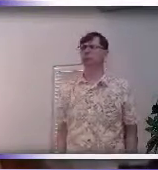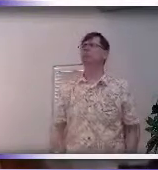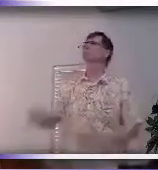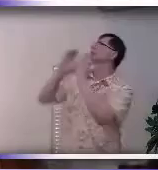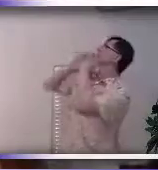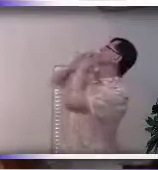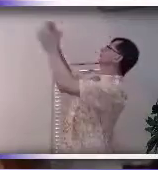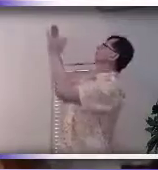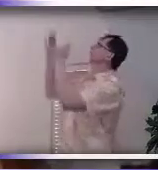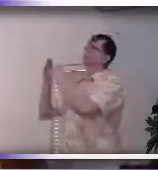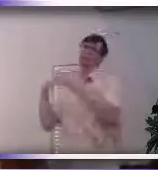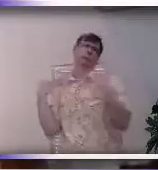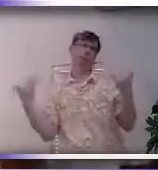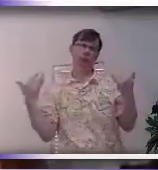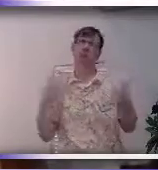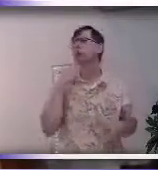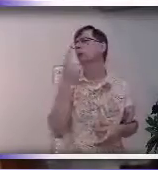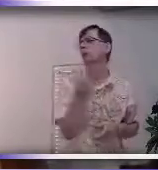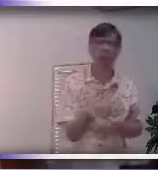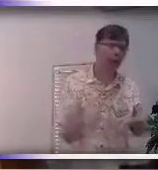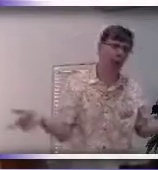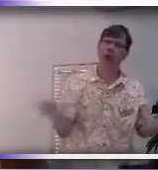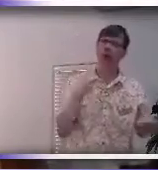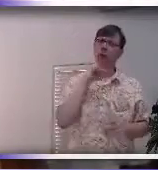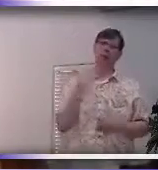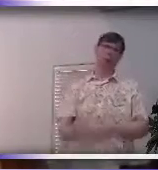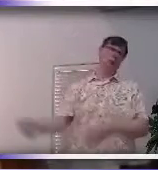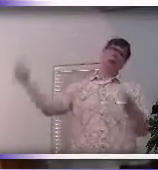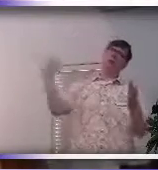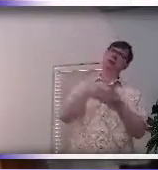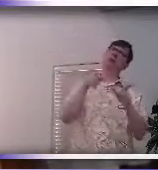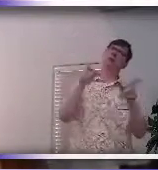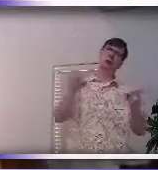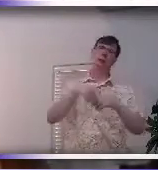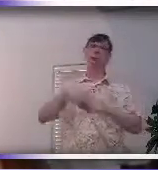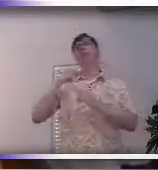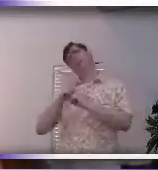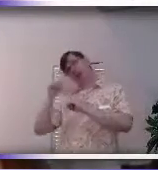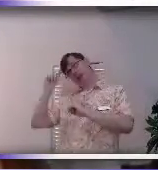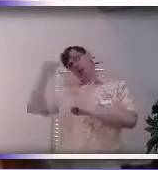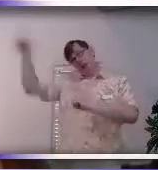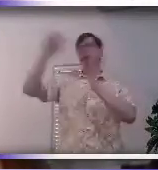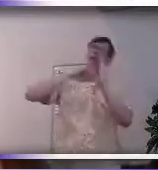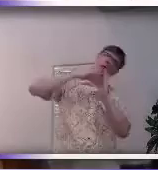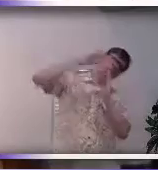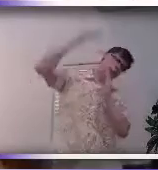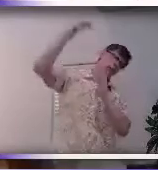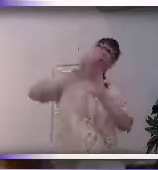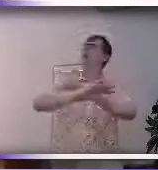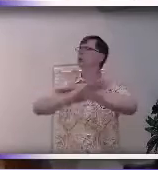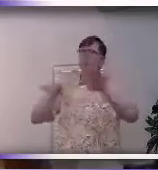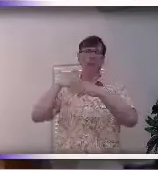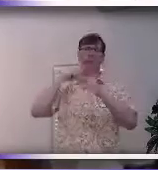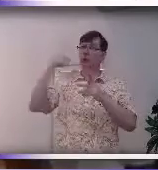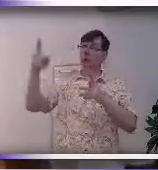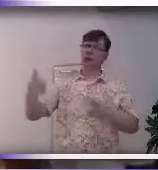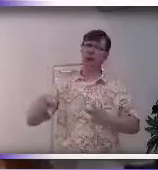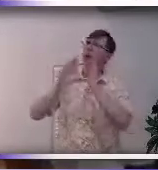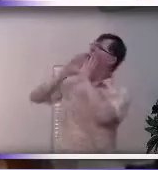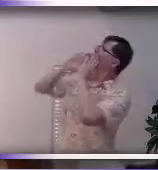Call it what you will. By the time we all get there, we will be beyond words, and so it won't matter what people are calling